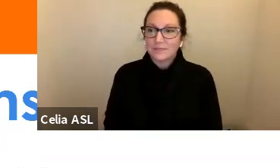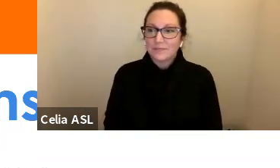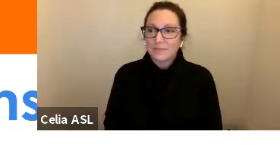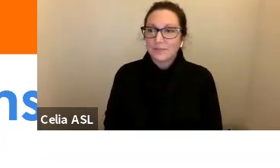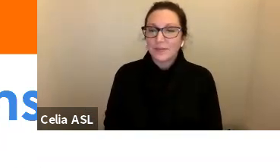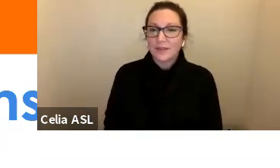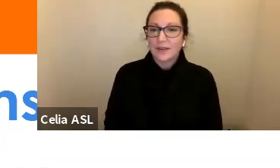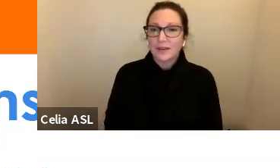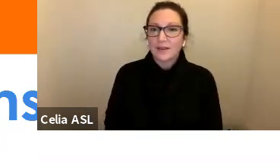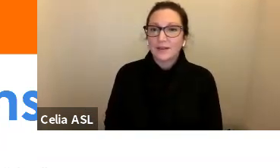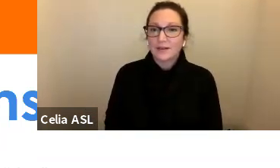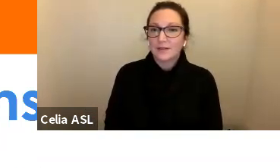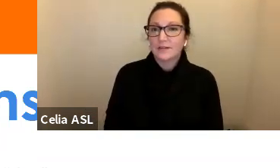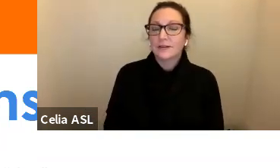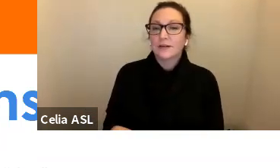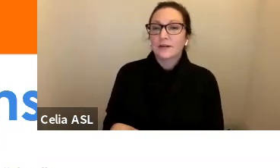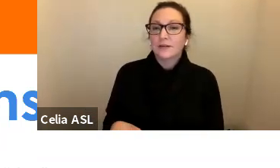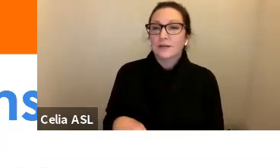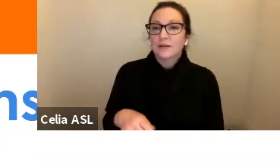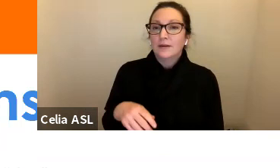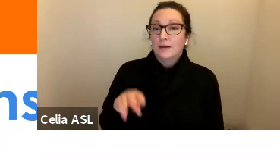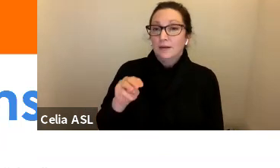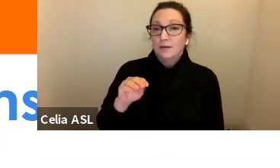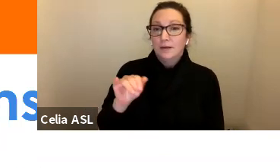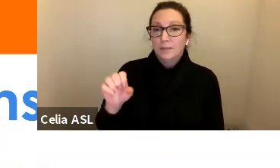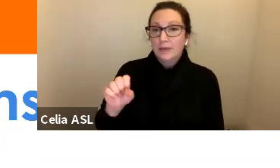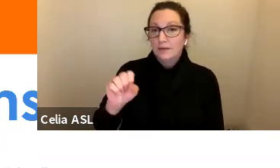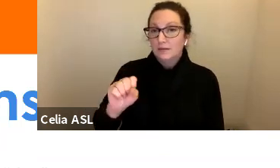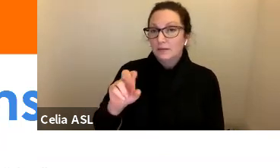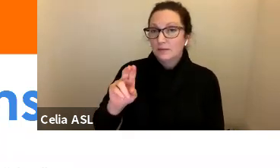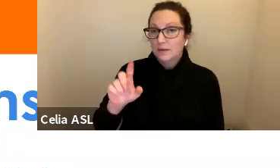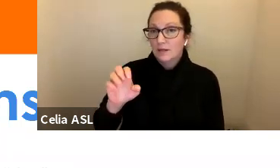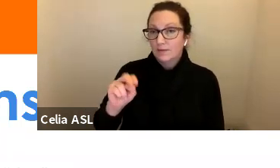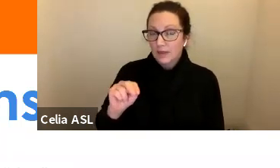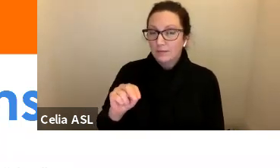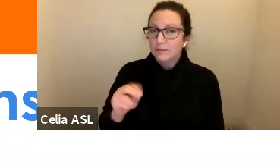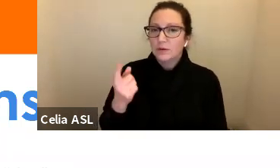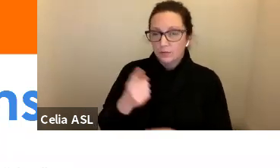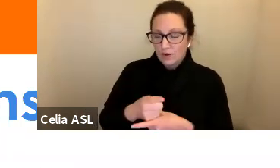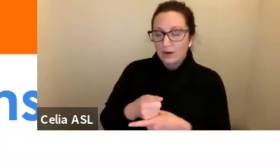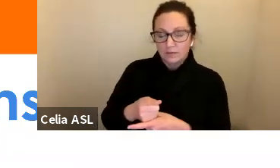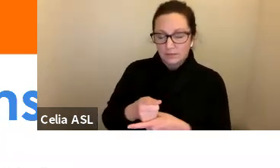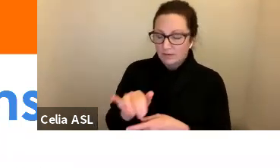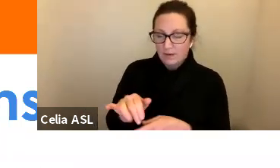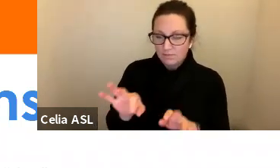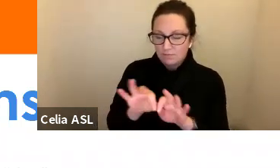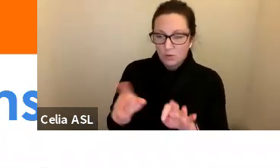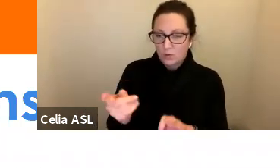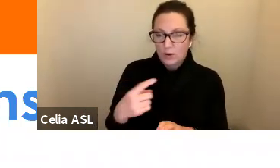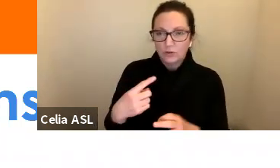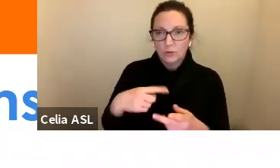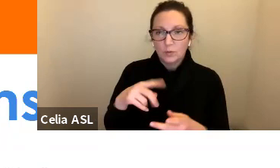Ms. Hogan, yes, I mean, this is definitely, that's absolutely a question we should explore. That's